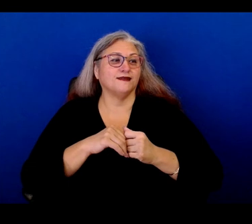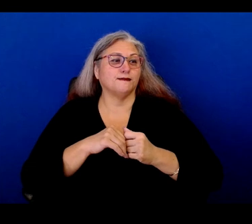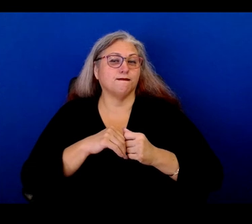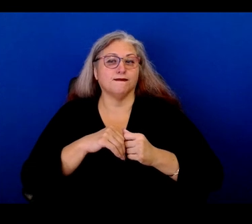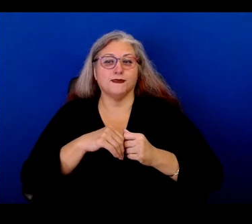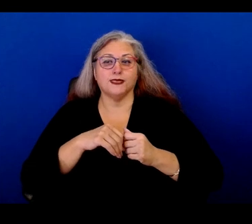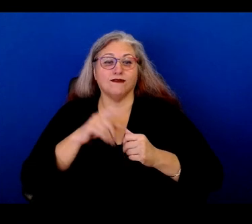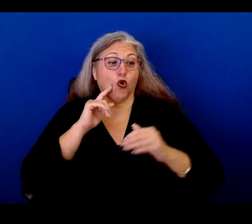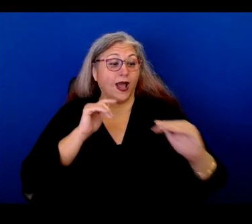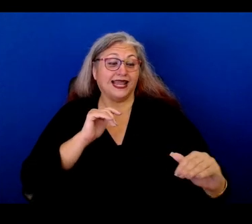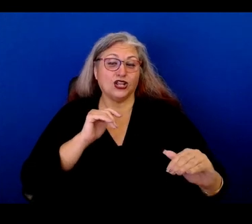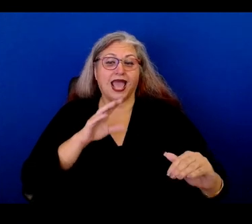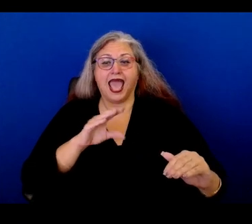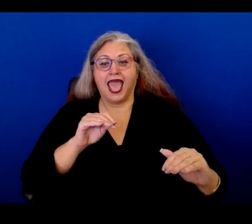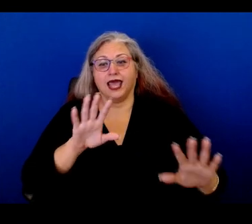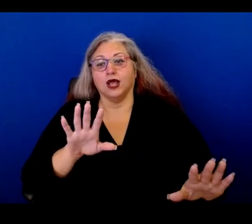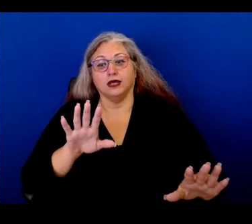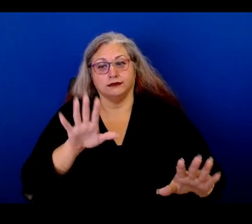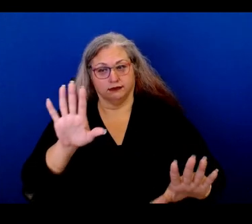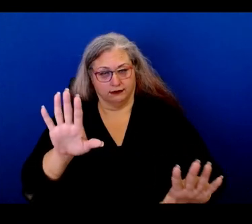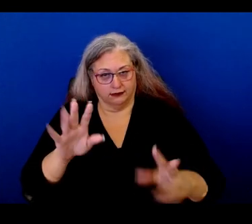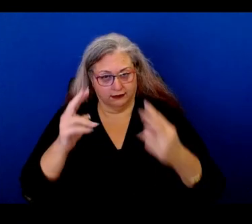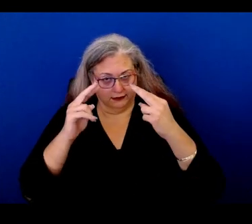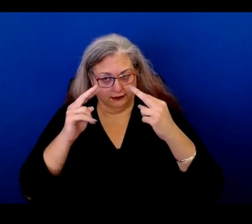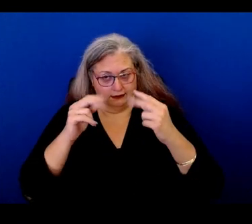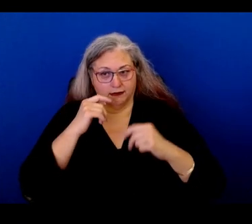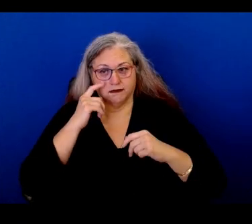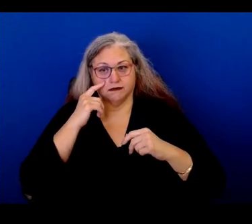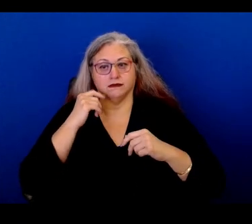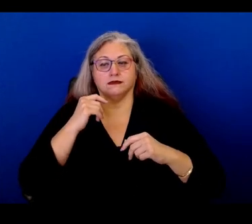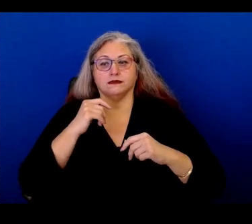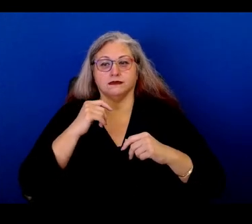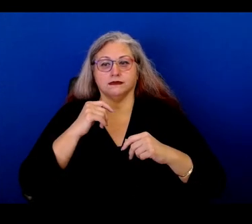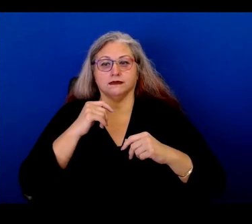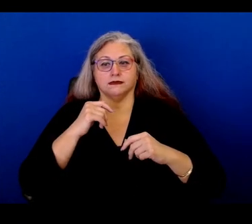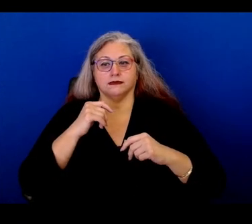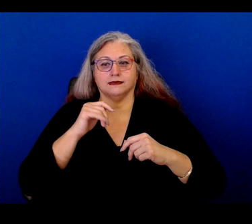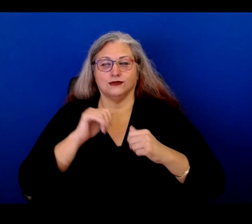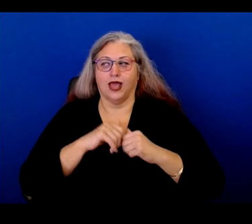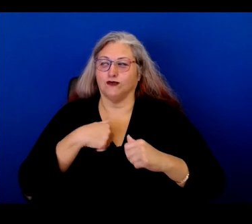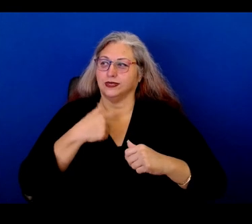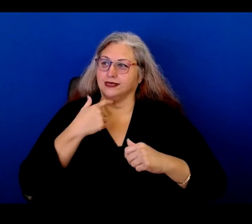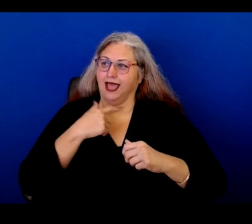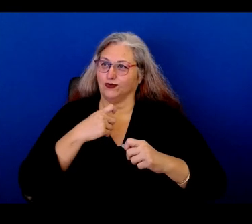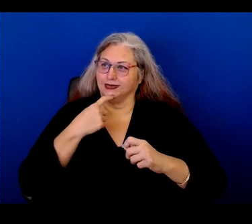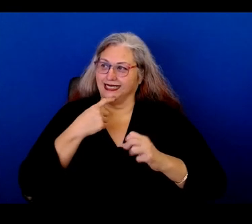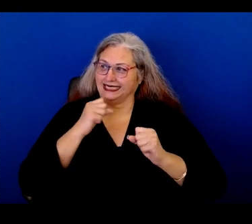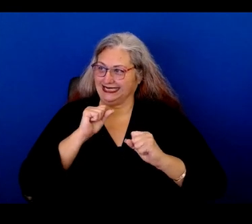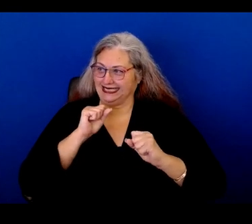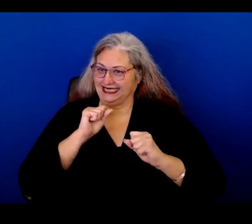for a little kid. And listen, I am, do I say it? Do I say it?